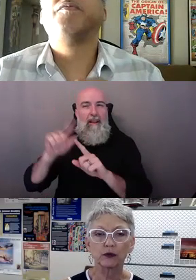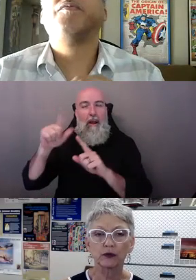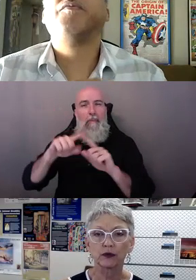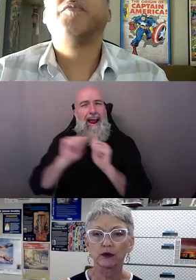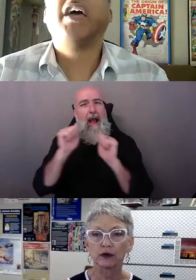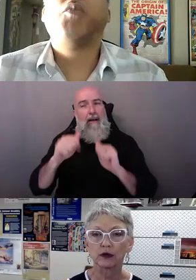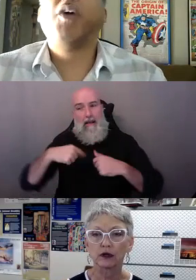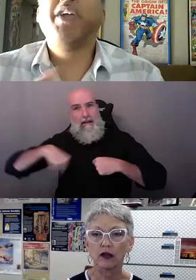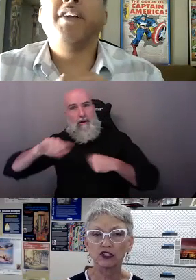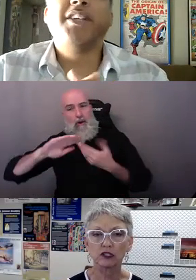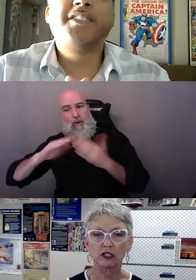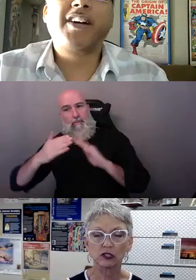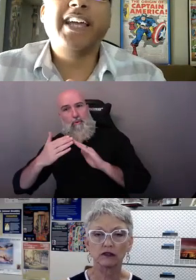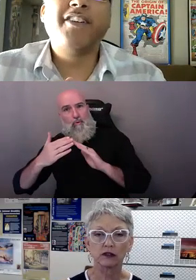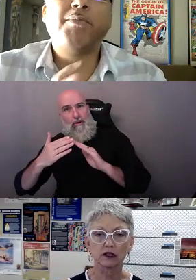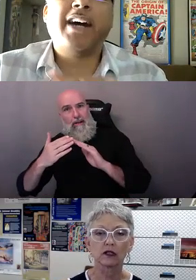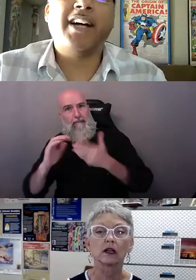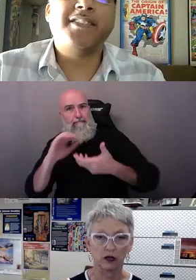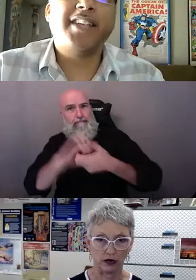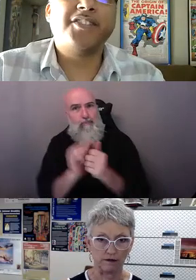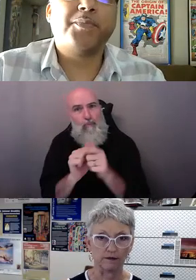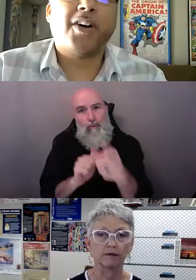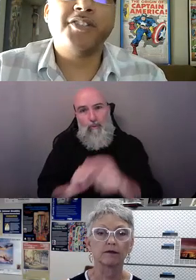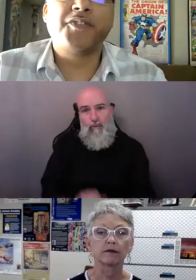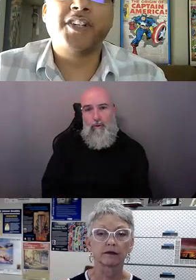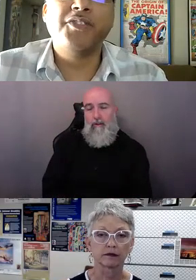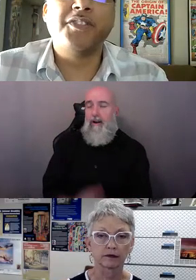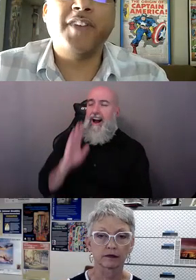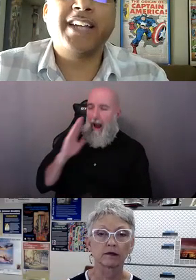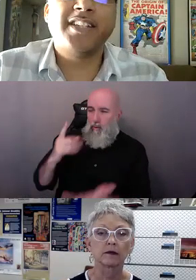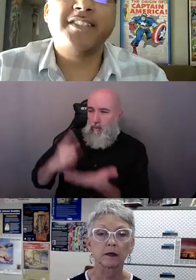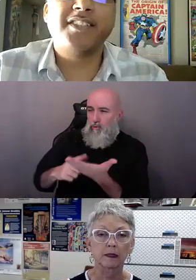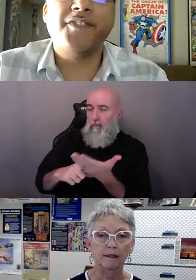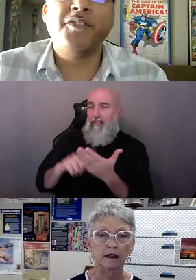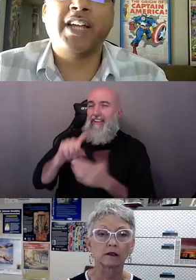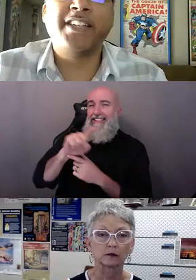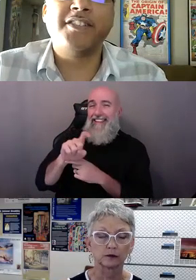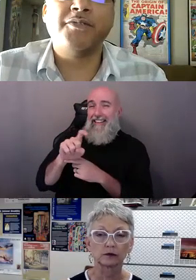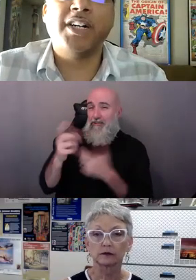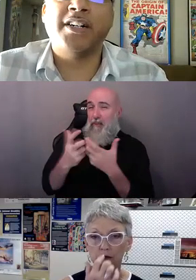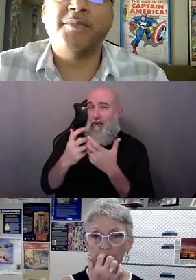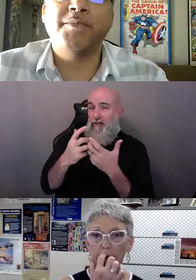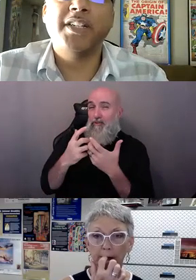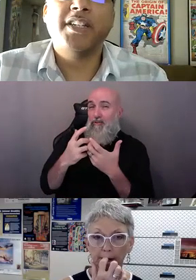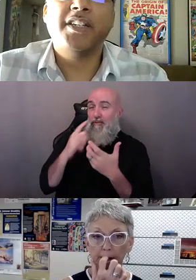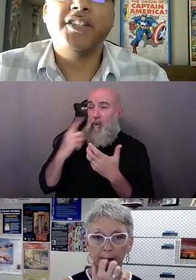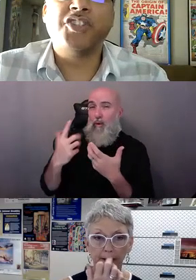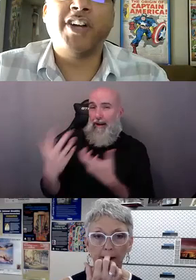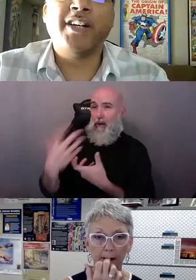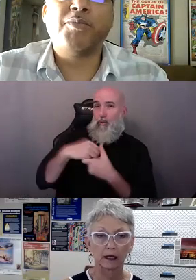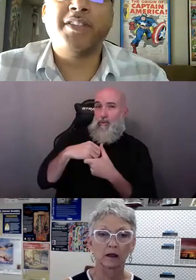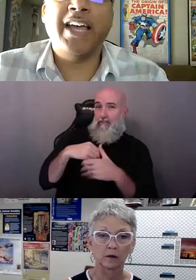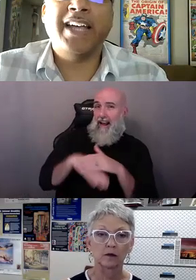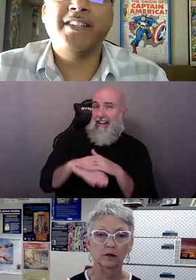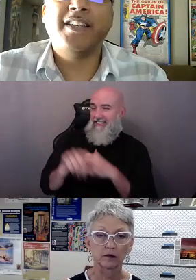you? Well, I'm going to talk later about our Texas Partners for Inclusive Access. If you'd like to